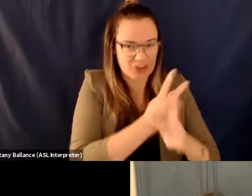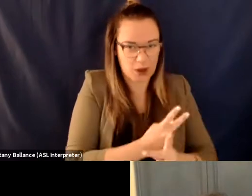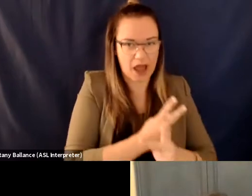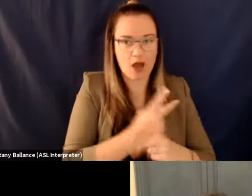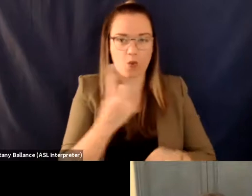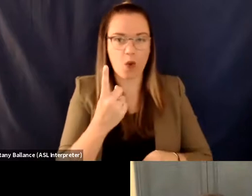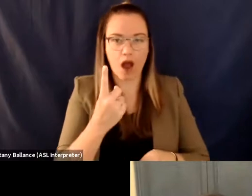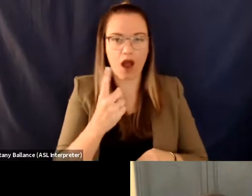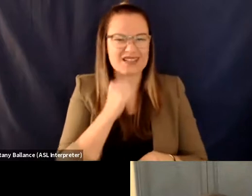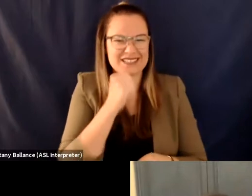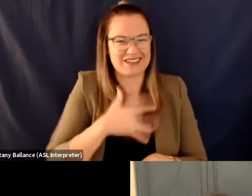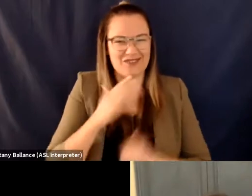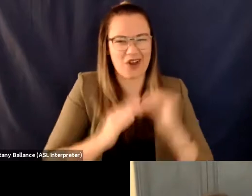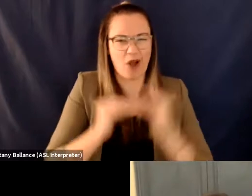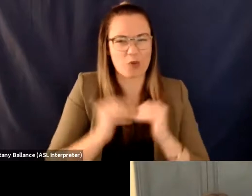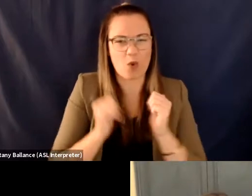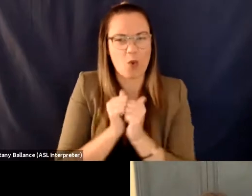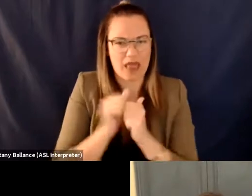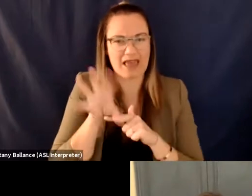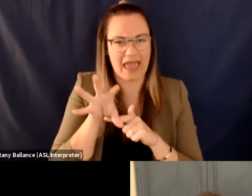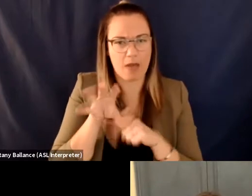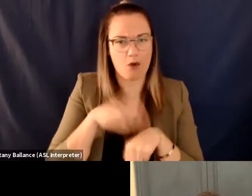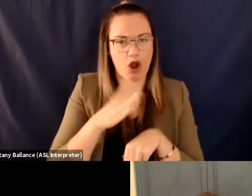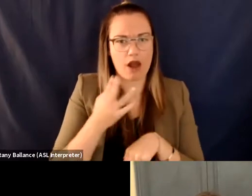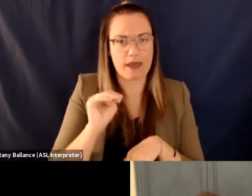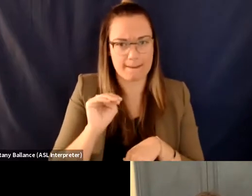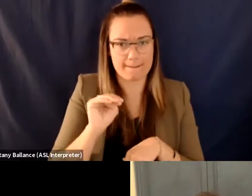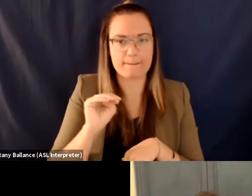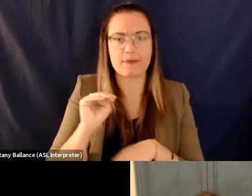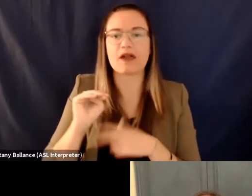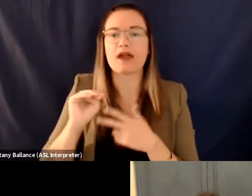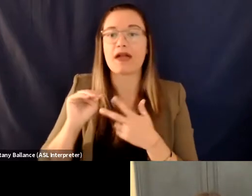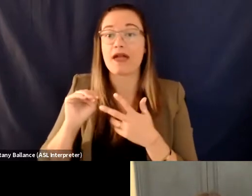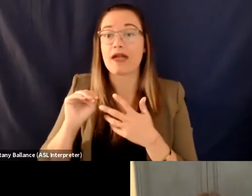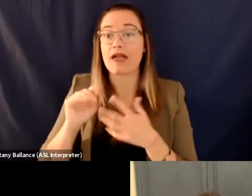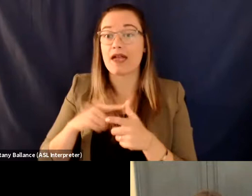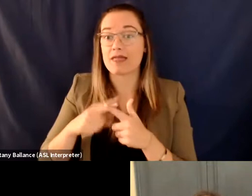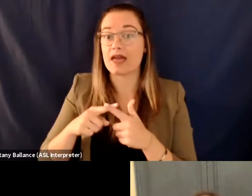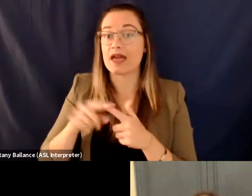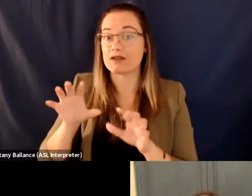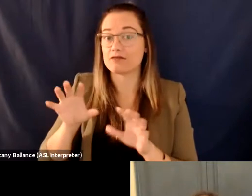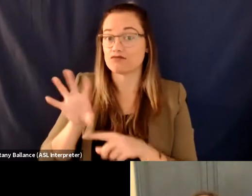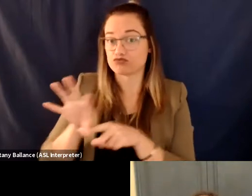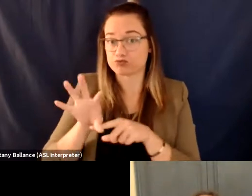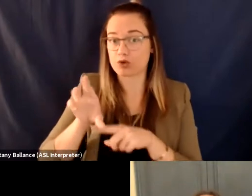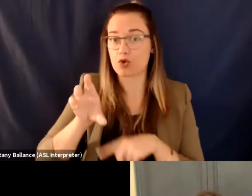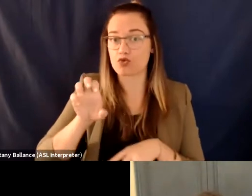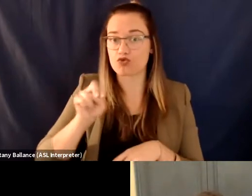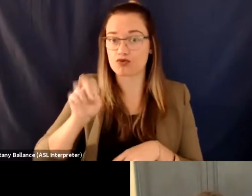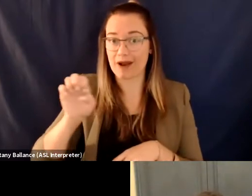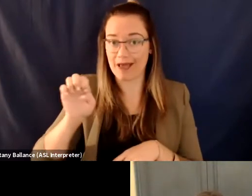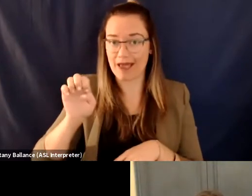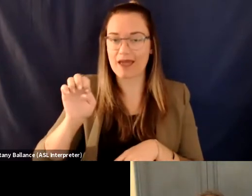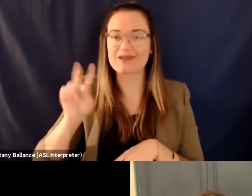in this sort of environment with a camera on him. And then we ended up picking up Renee day two